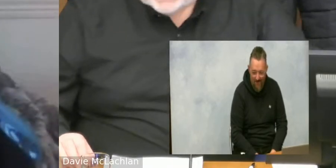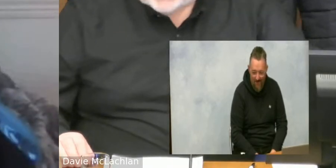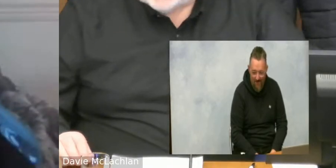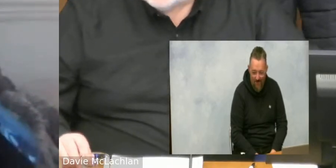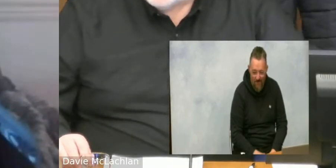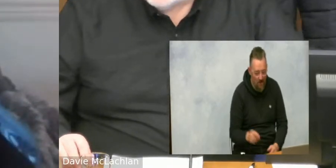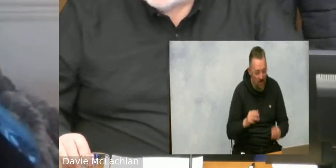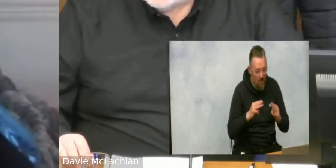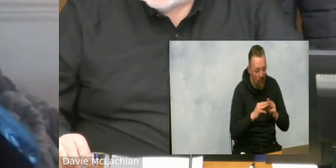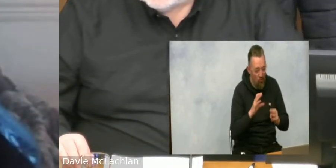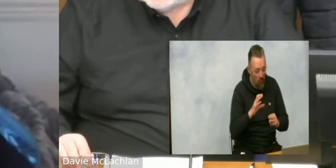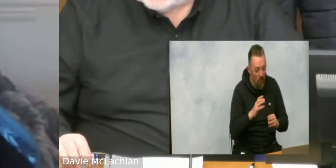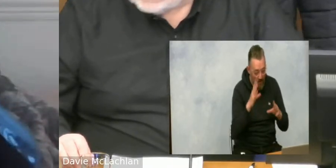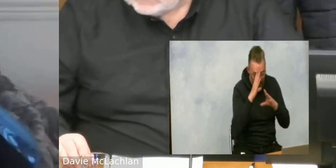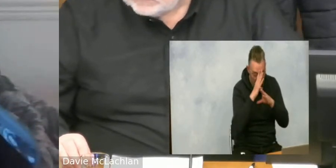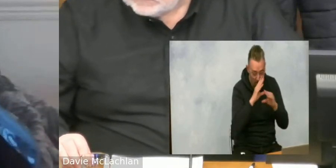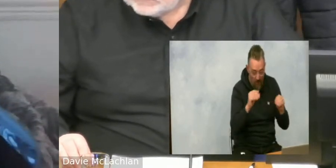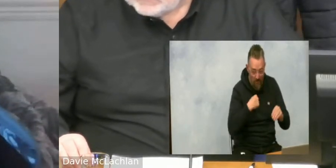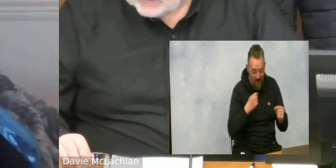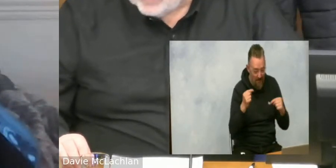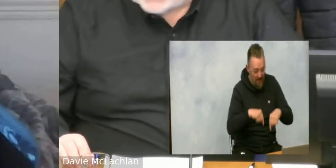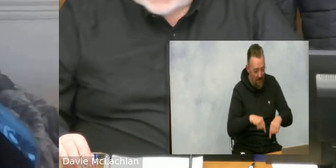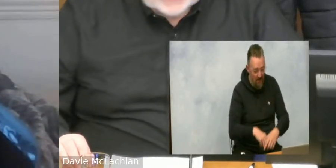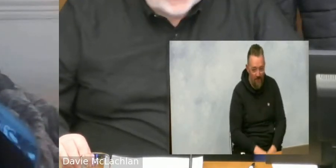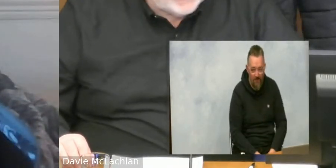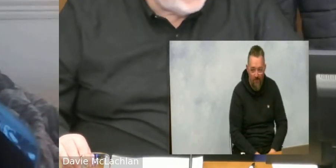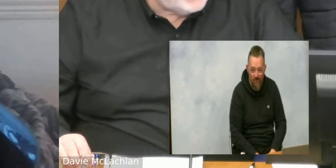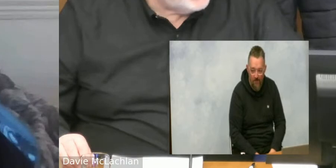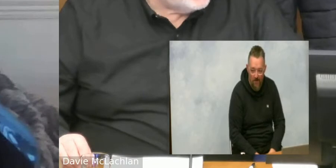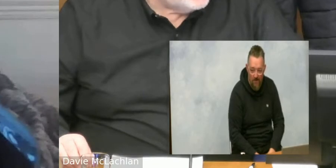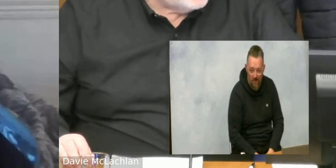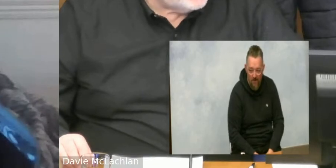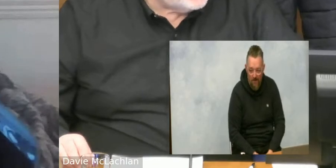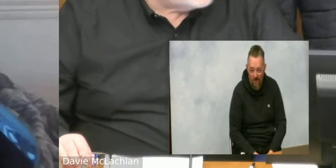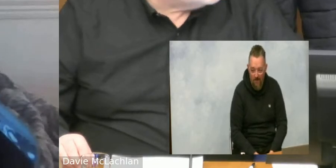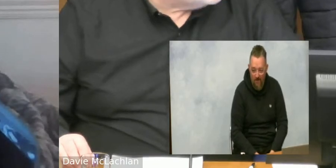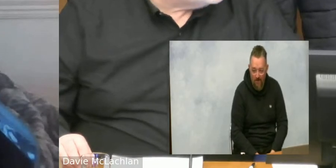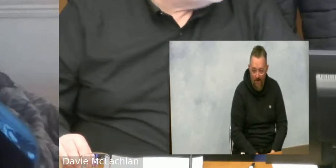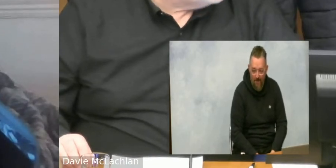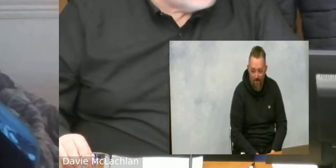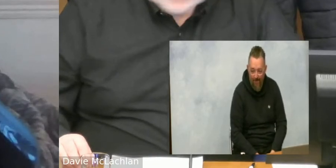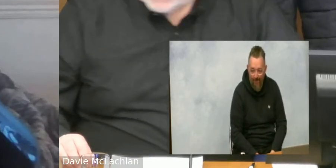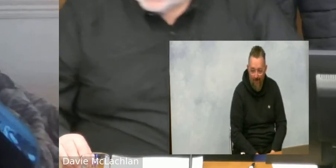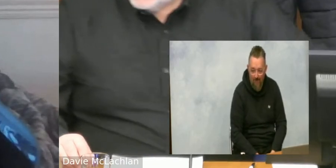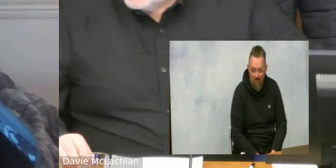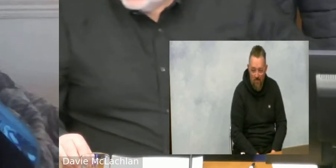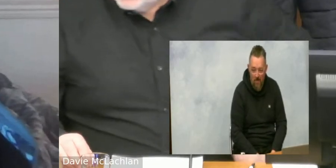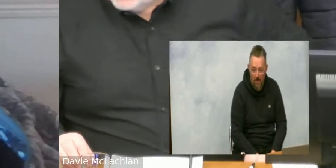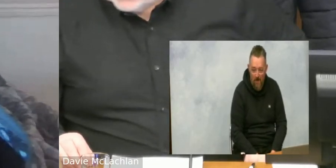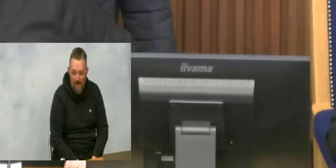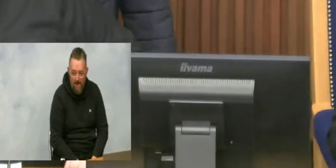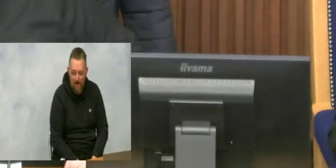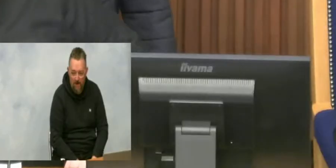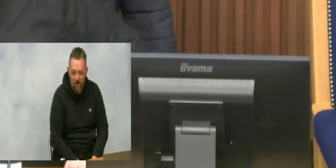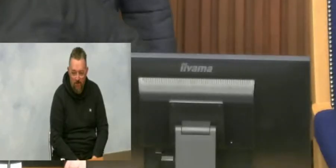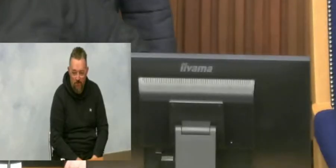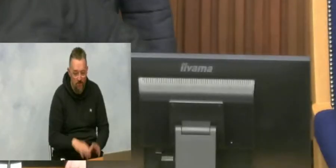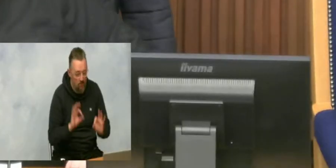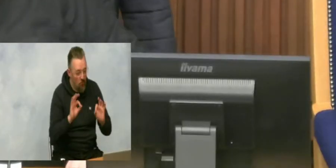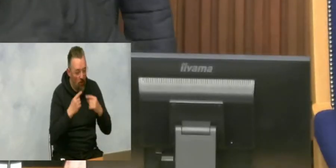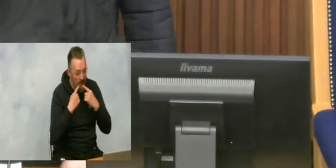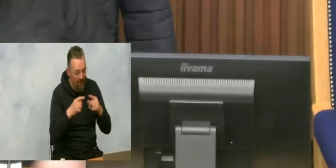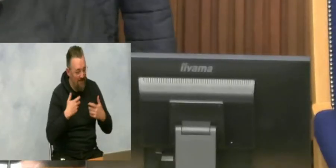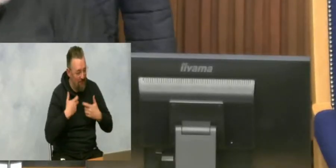Margaret? Just to let you know I'm here, David. Oh, I see, right. Thanks, Margaret. Okay, so there's no declarations